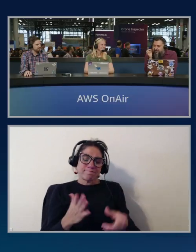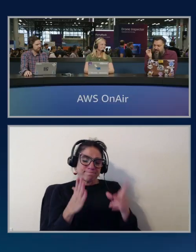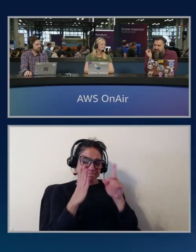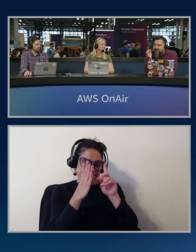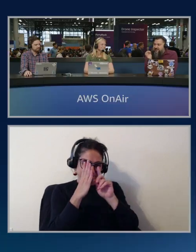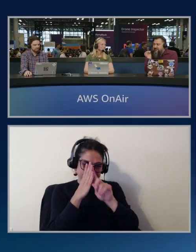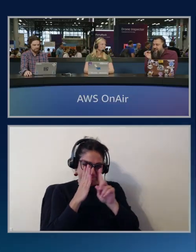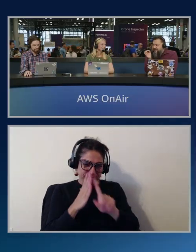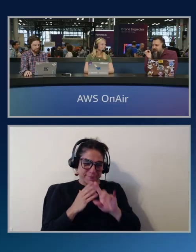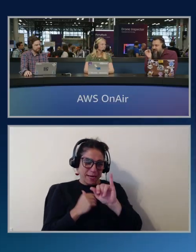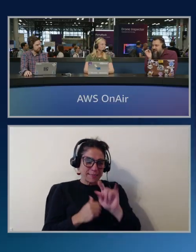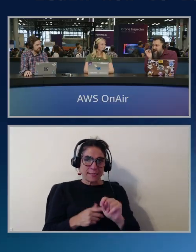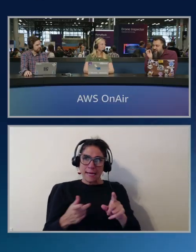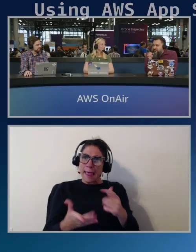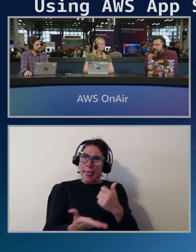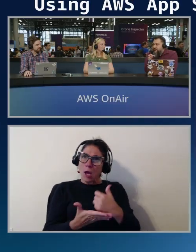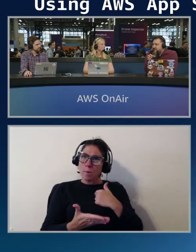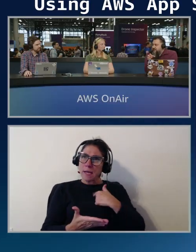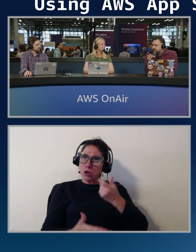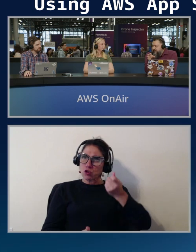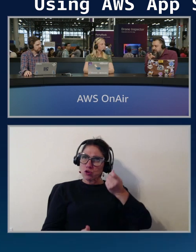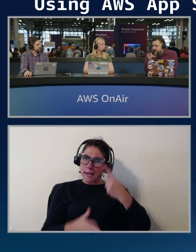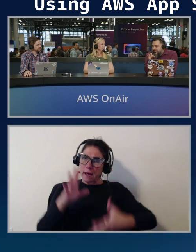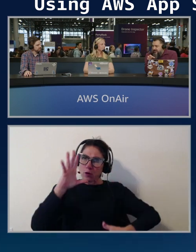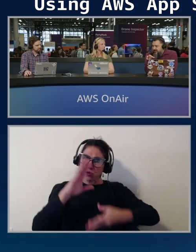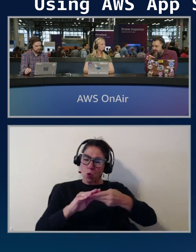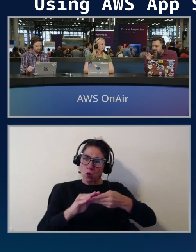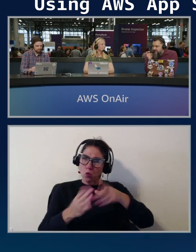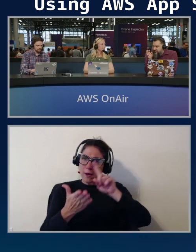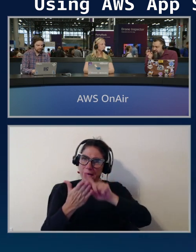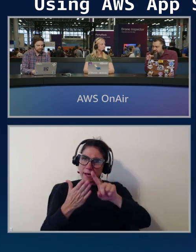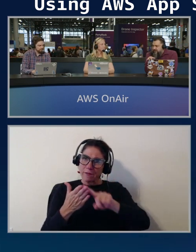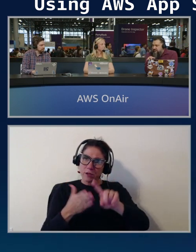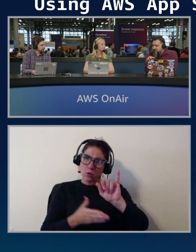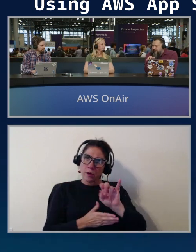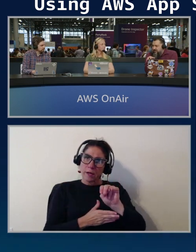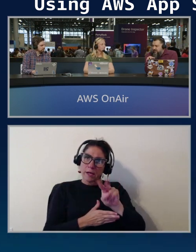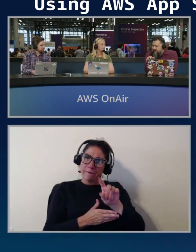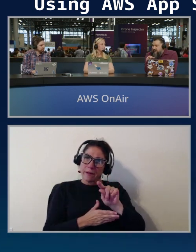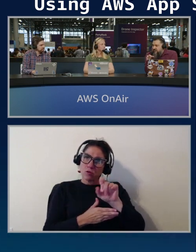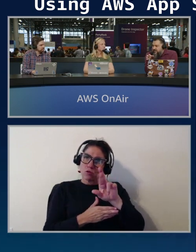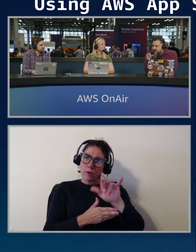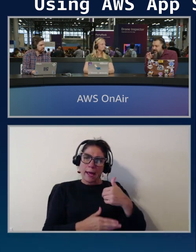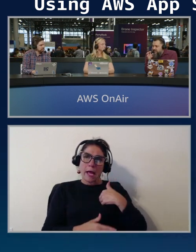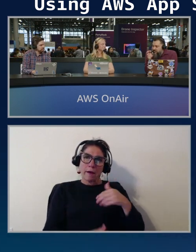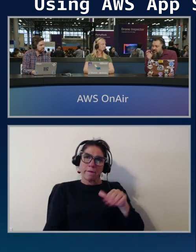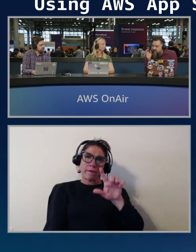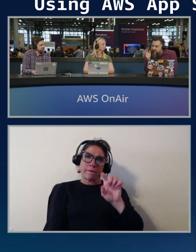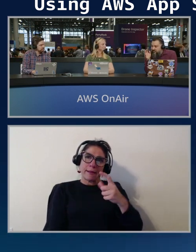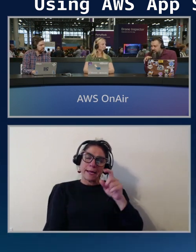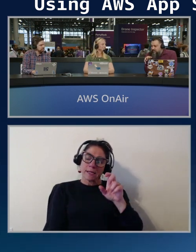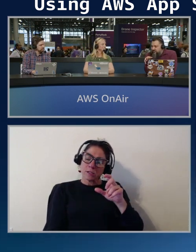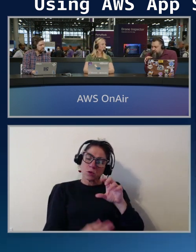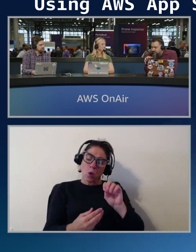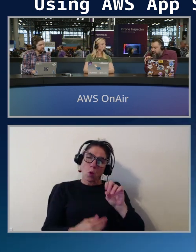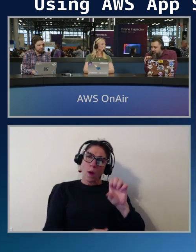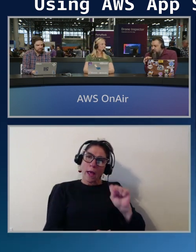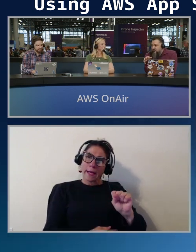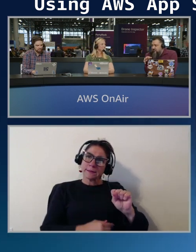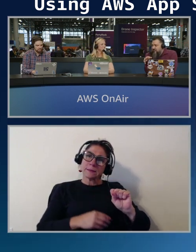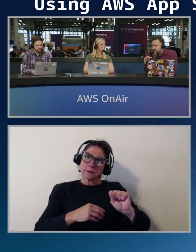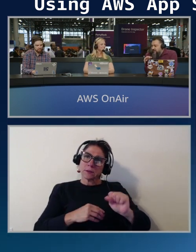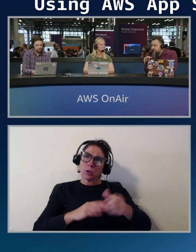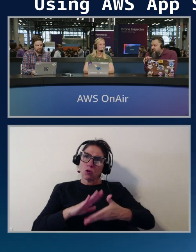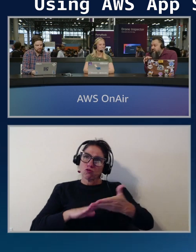Look, hey, help me understand the total inventory that I have of a Linux OS that is running this